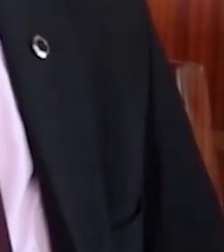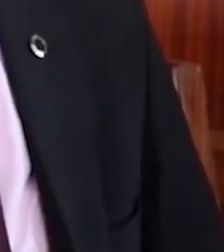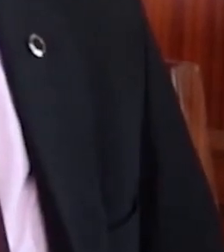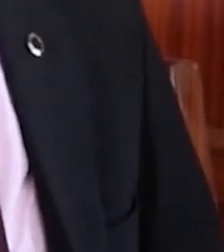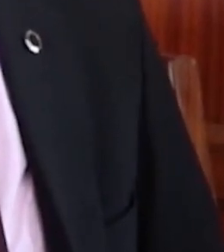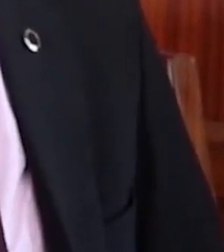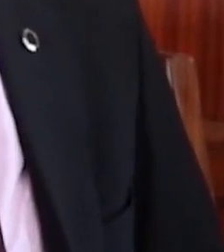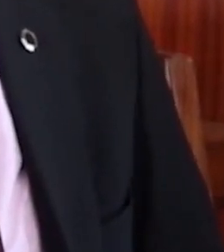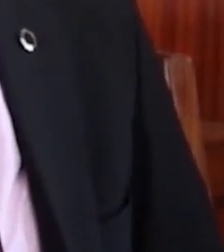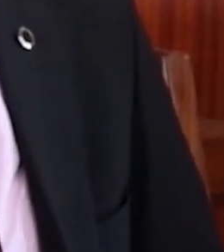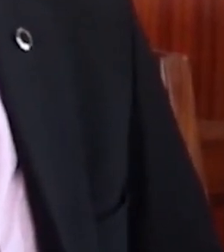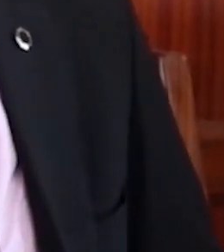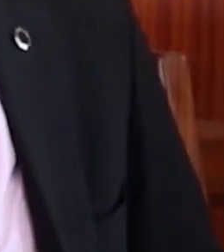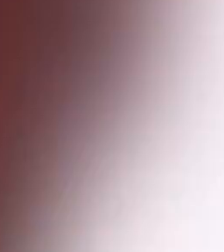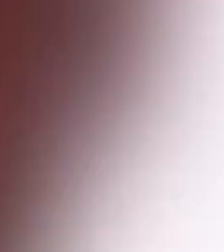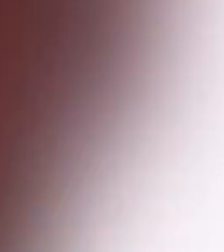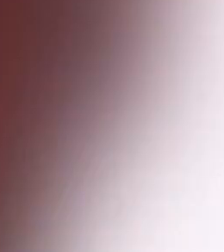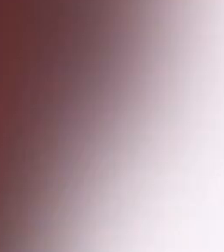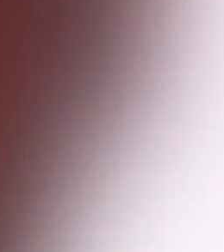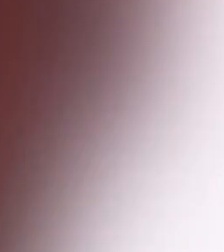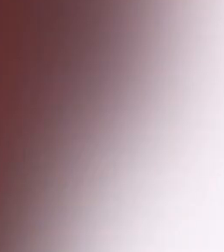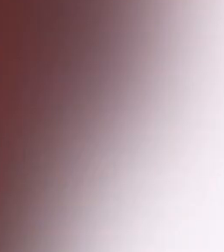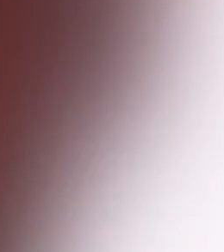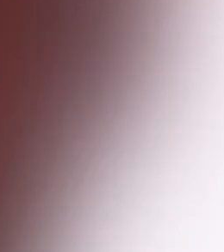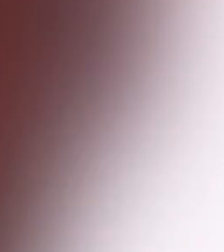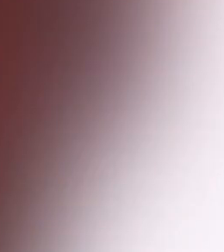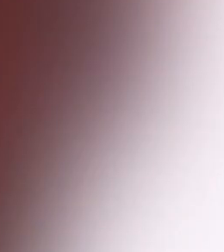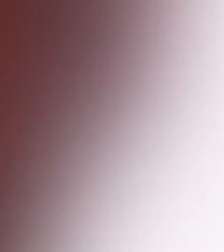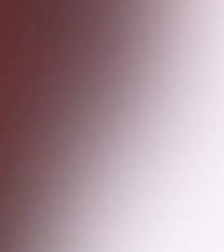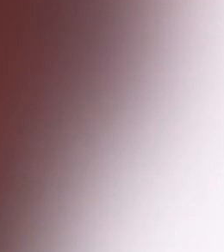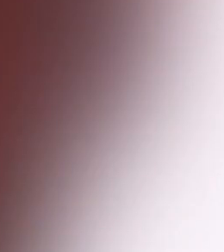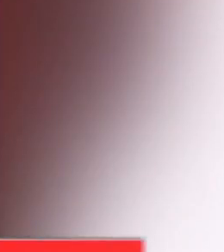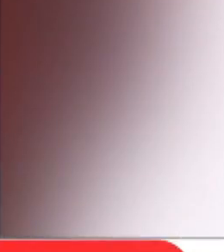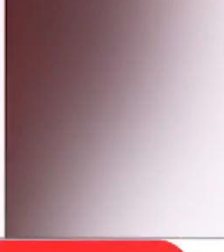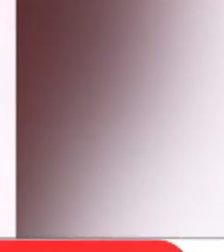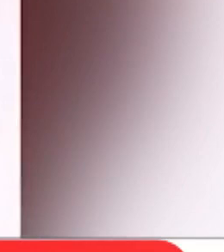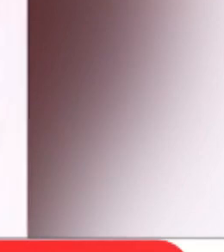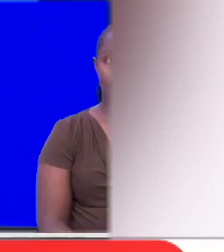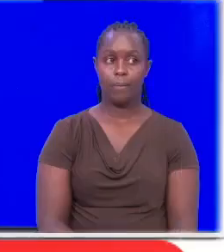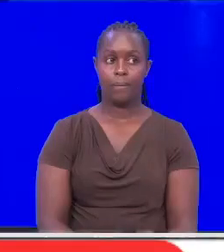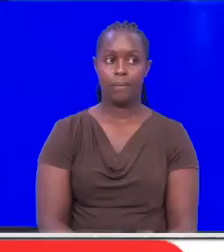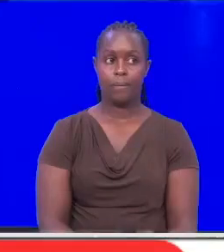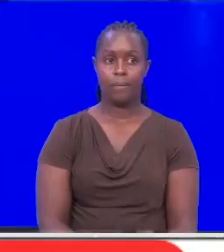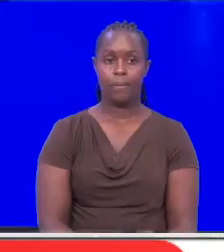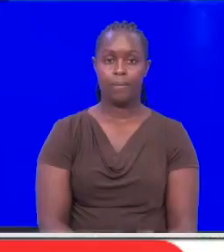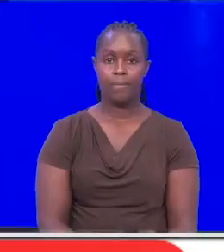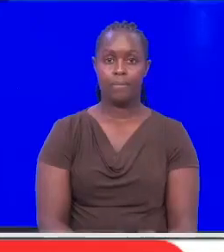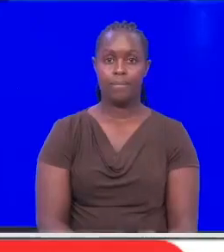responses to the detectives and the matter be mentioned after 14 days for further directions.